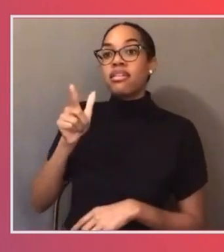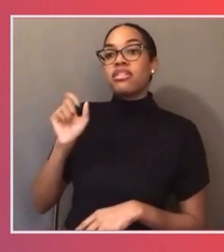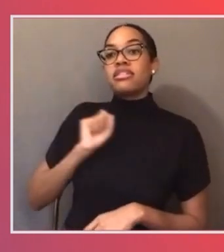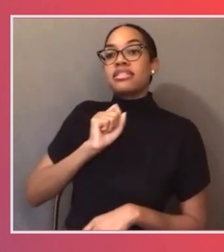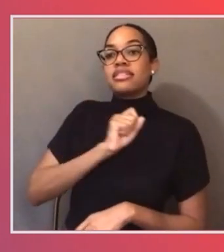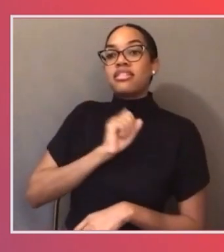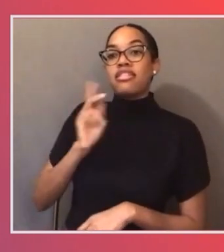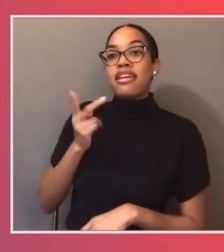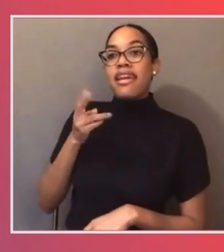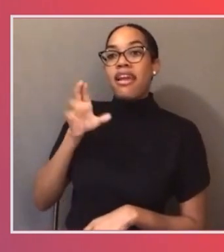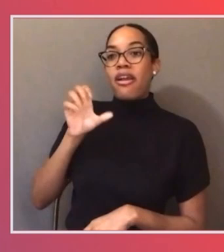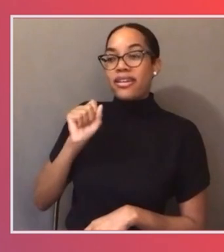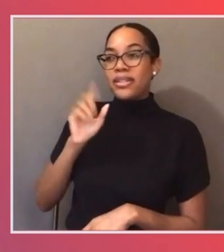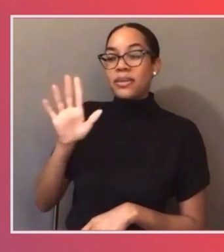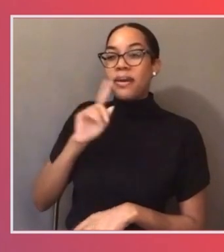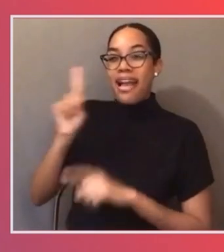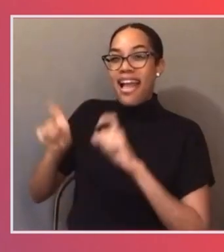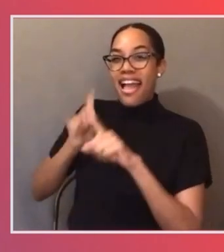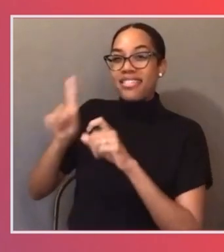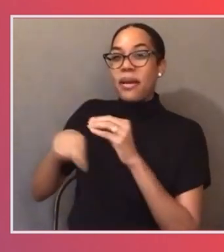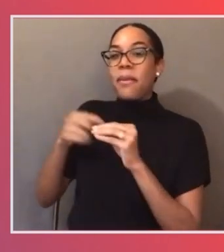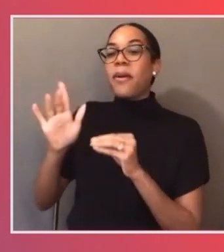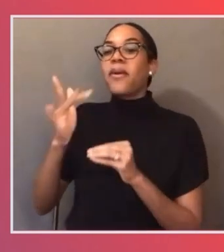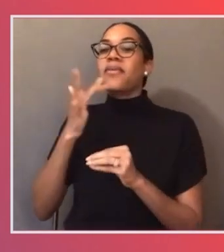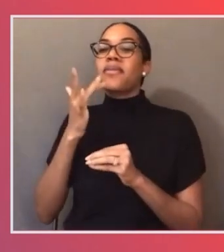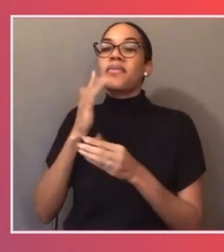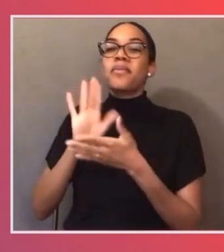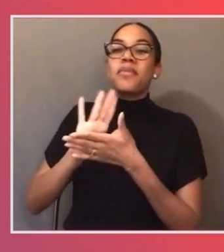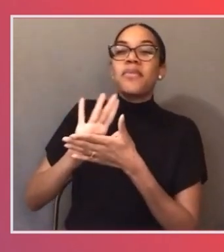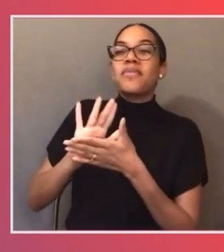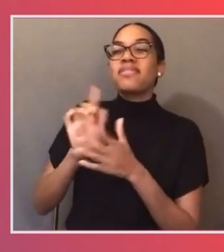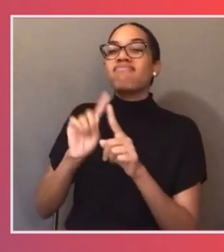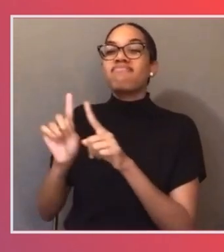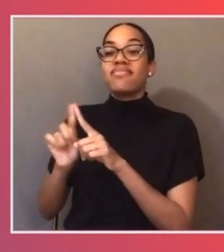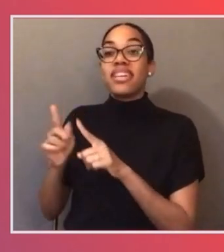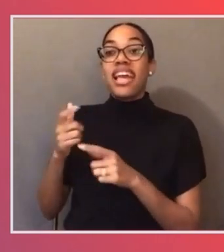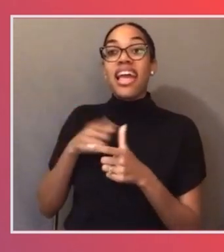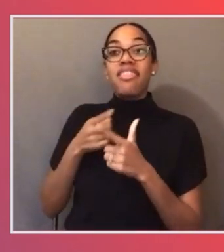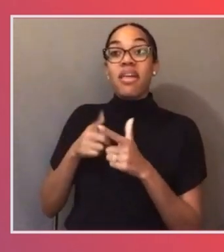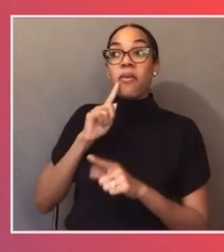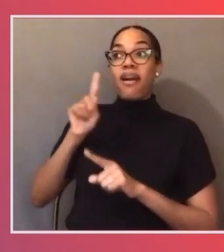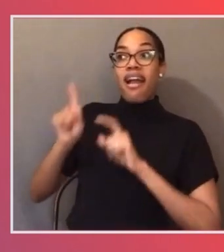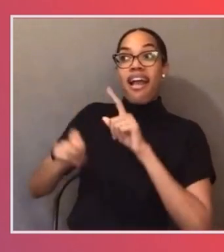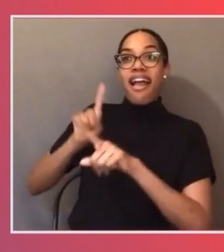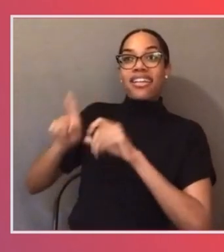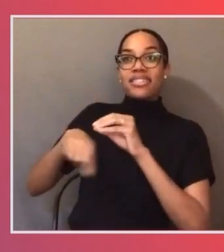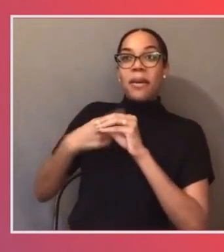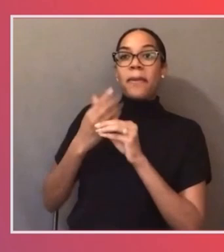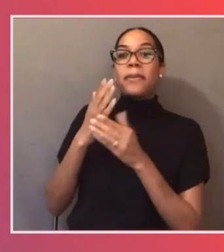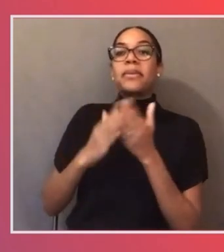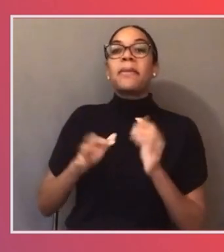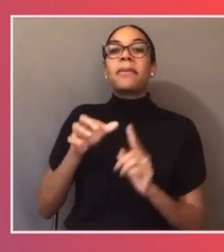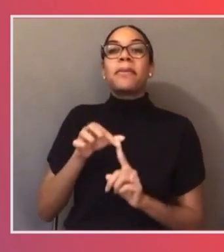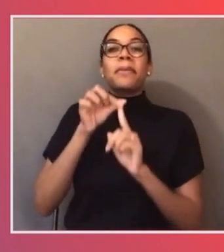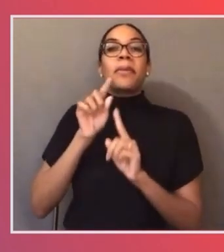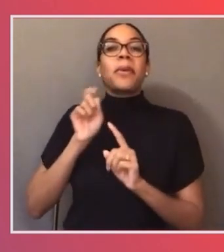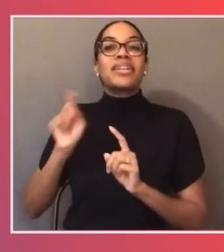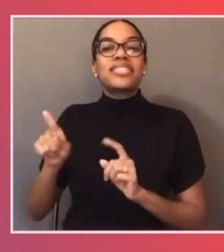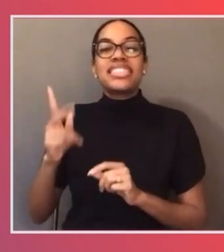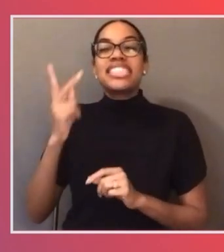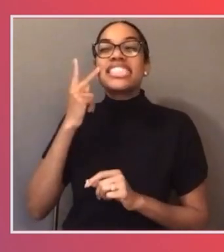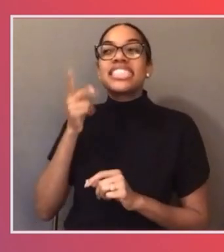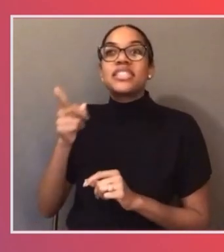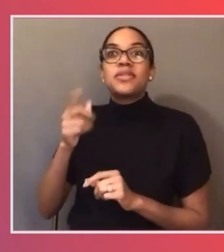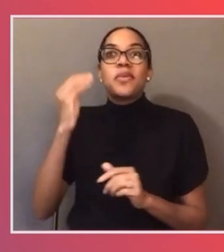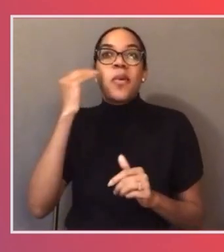to see if we can stump her. And who knows, perhaps at some point an unannounced Avenger may be dropping by. Well, that's